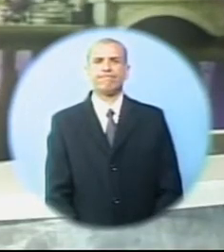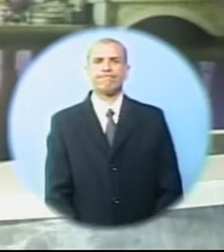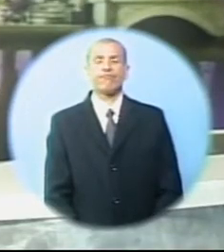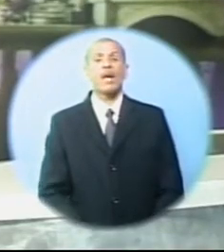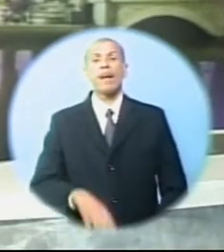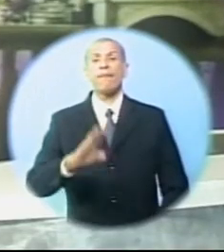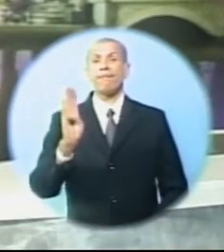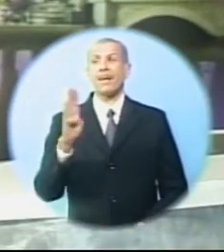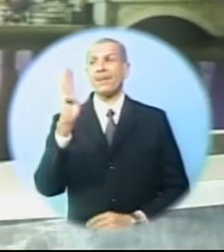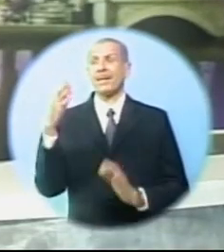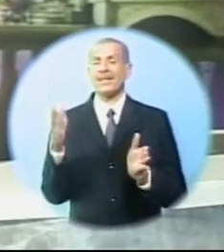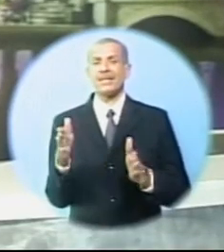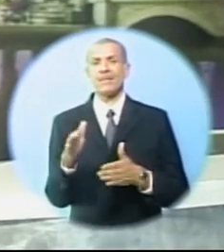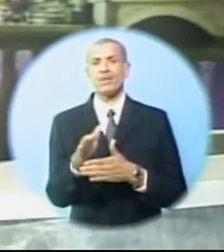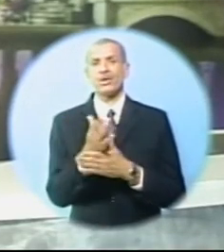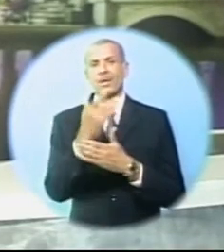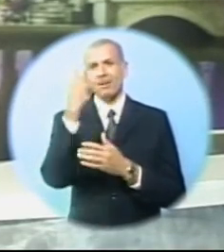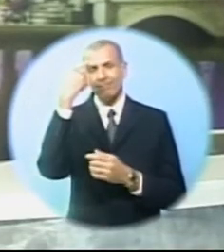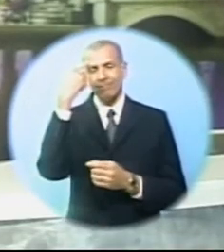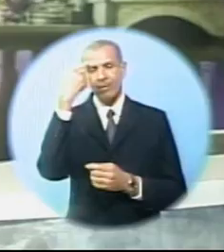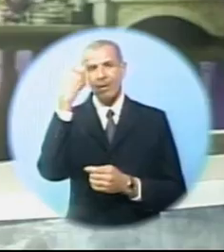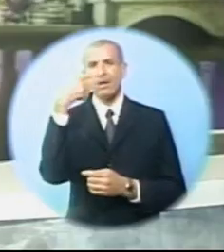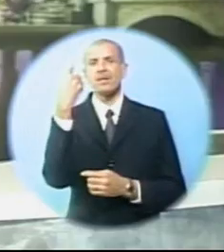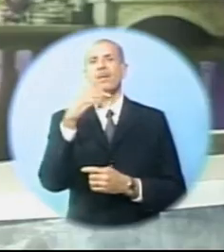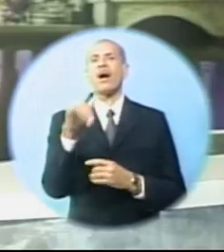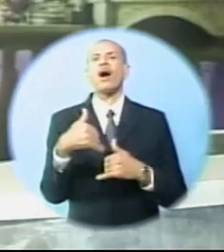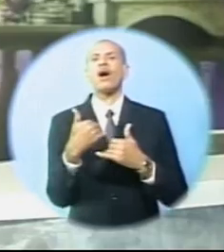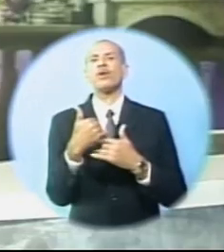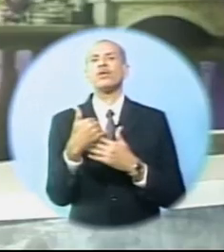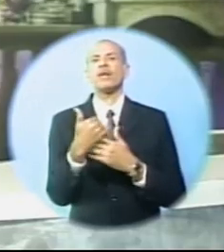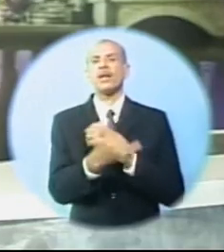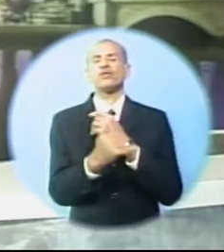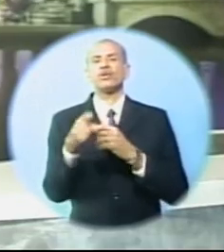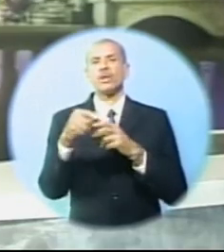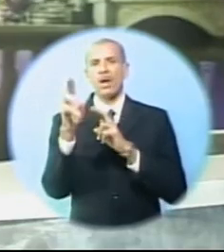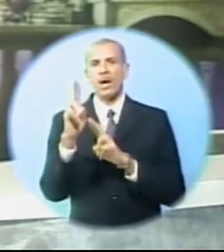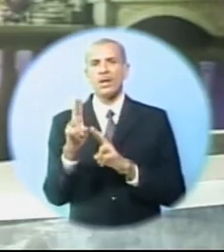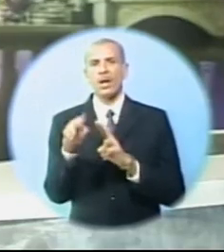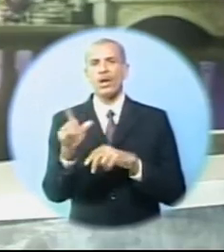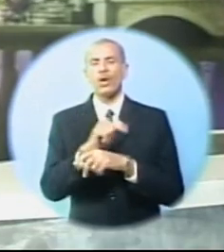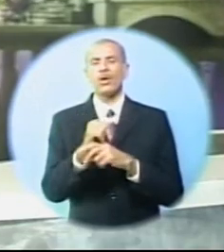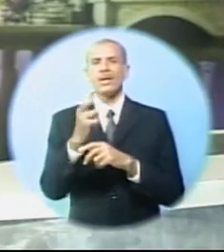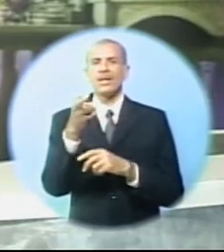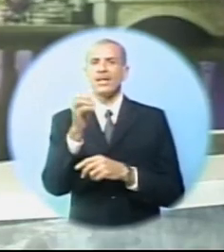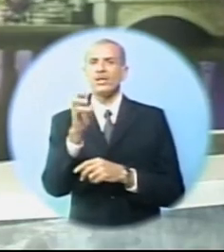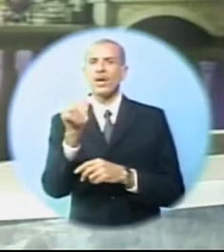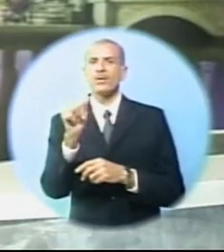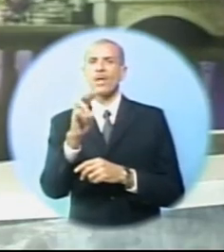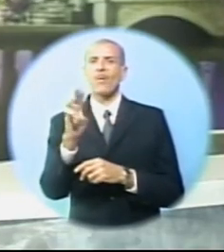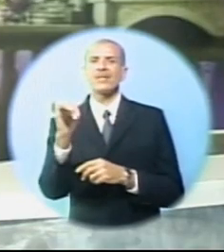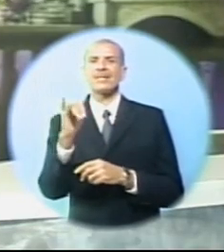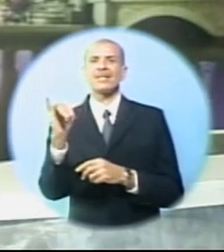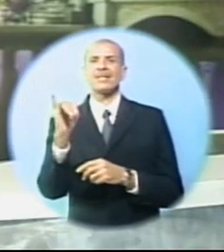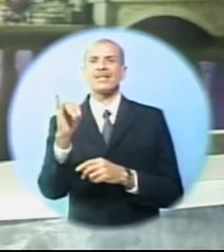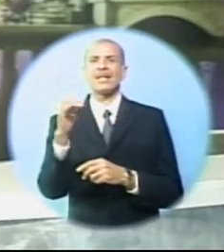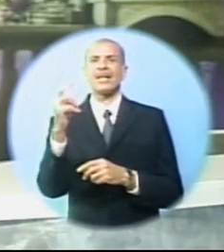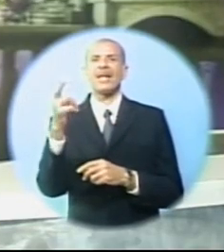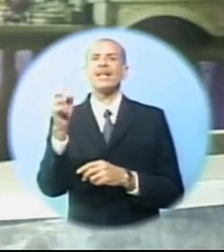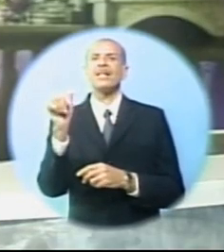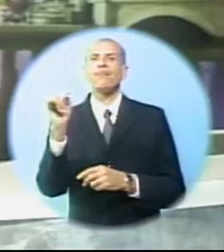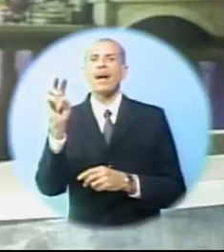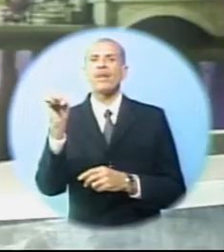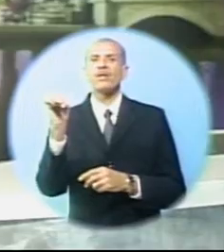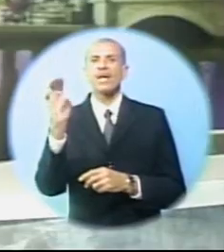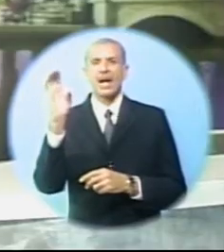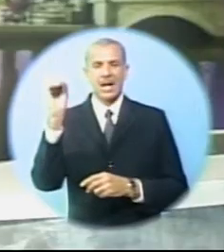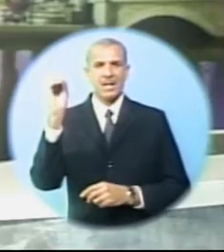Well, Barbadians have been sharing their thoughts on how the country should honour local heroes and West Indies cricketers Hayley Matthews and Carlos